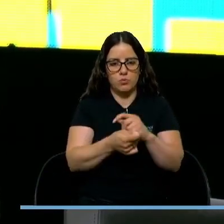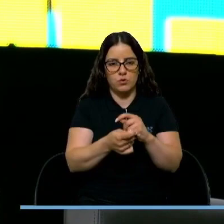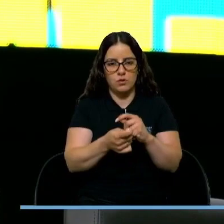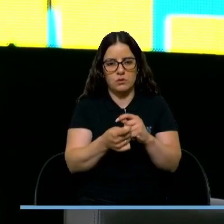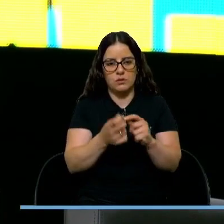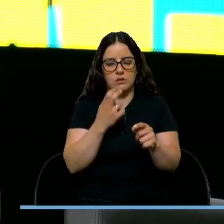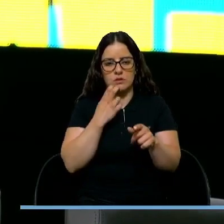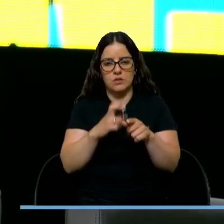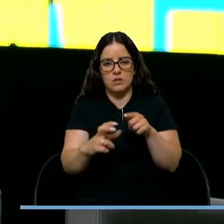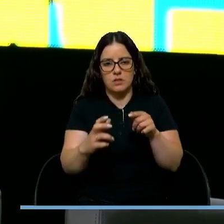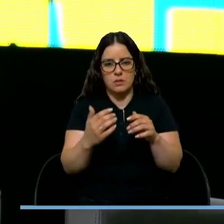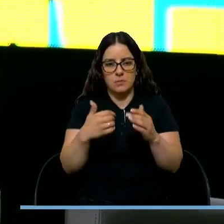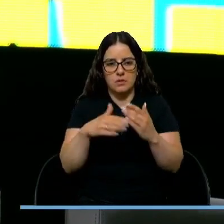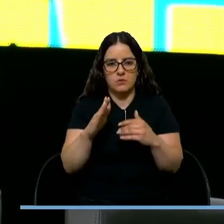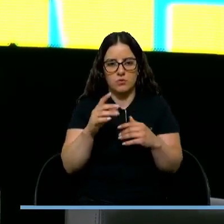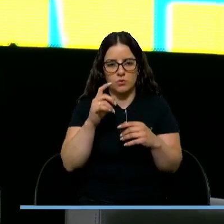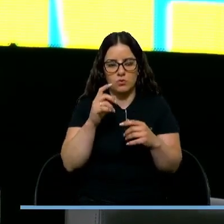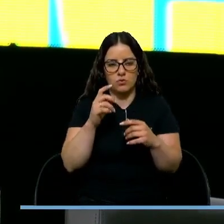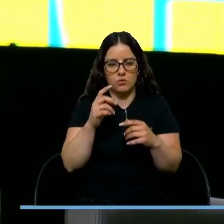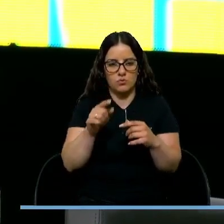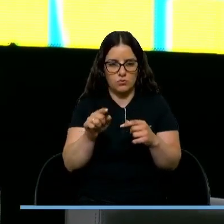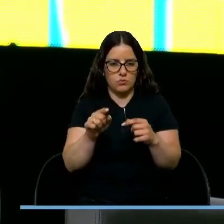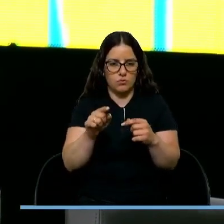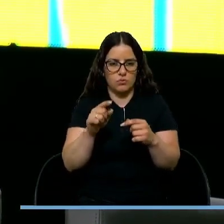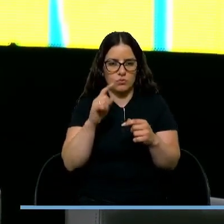transition to a more sustainable energy mix, the